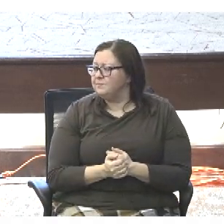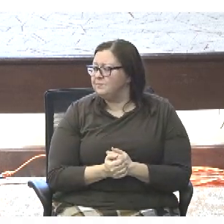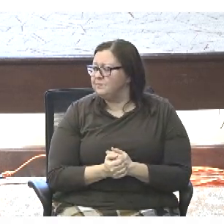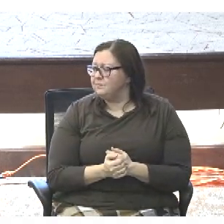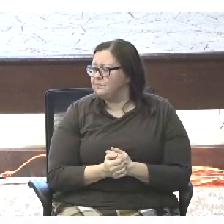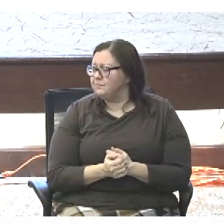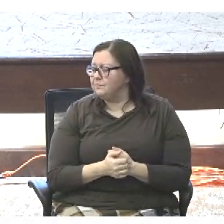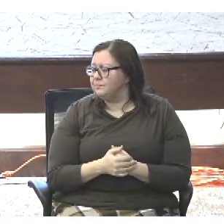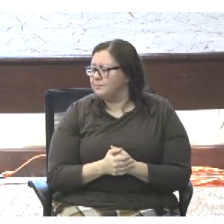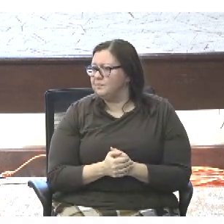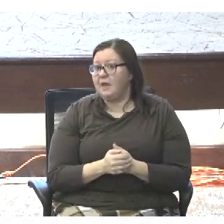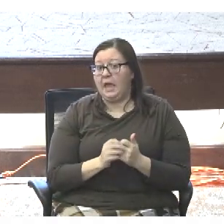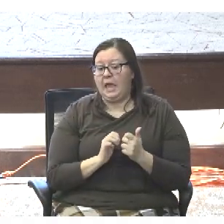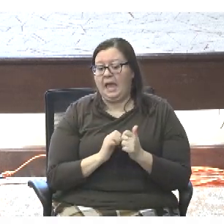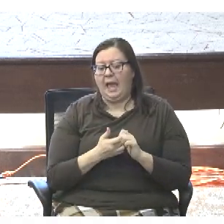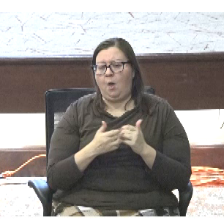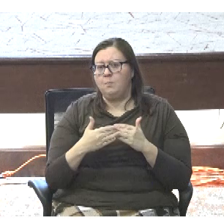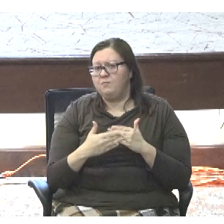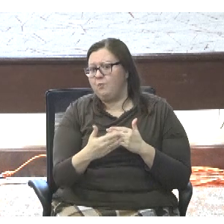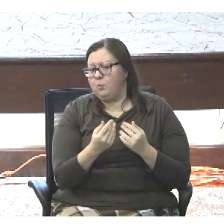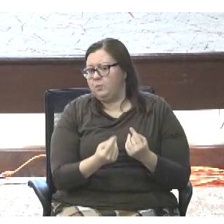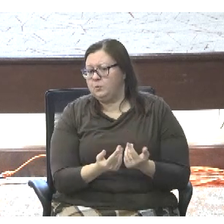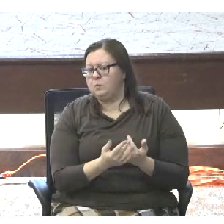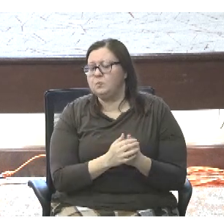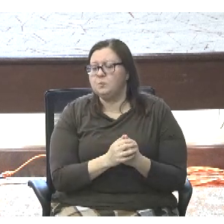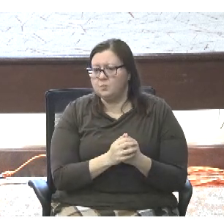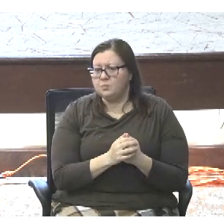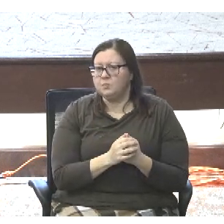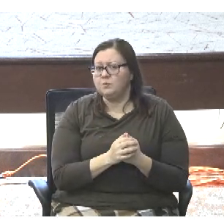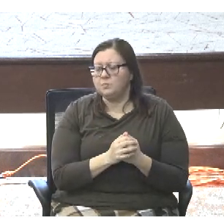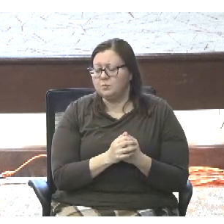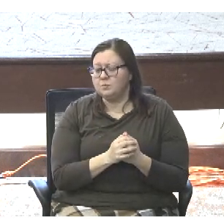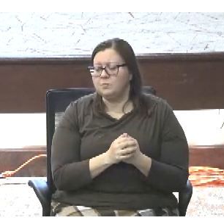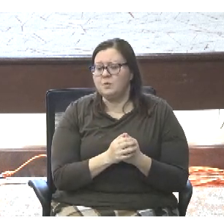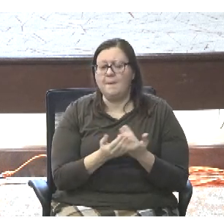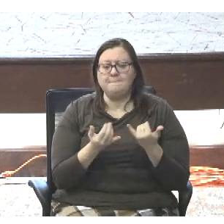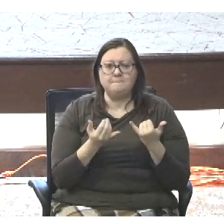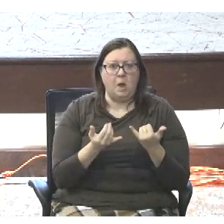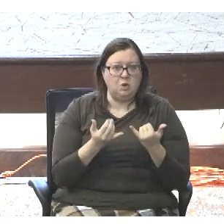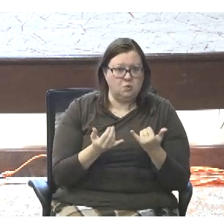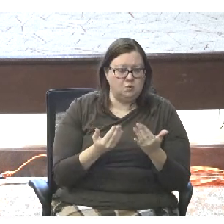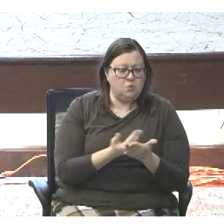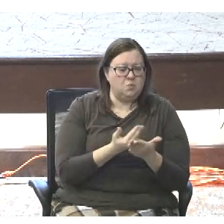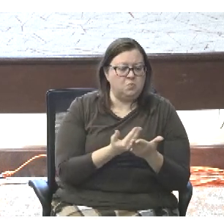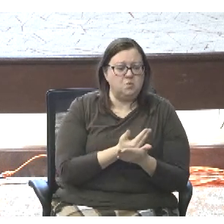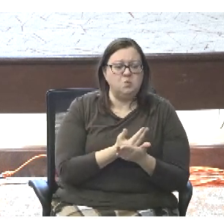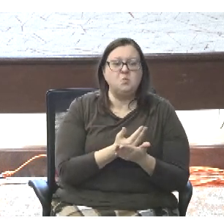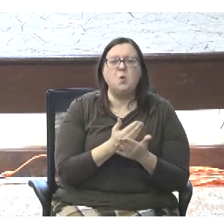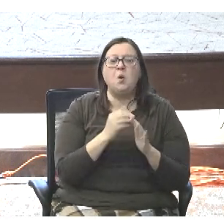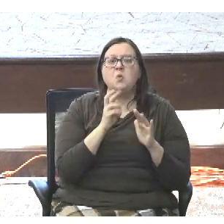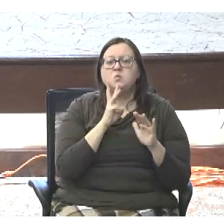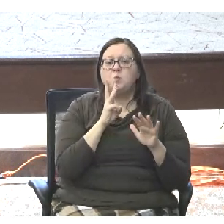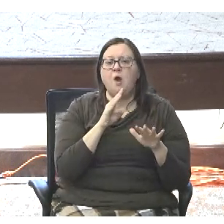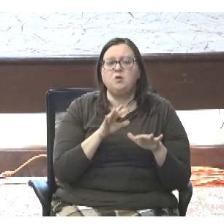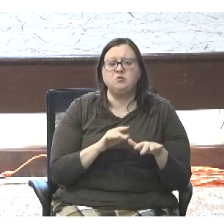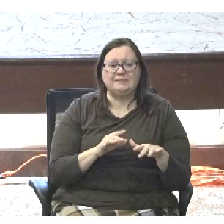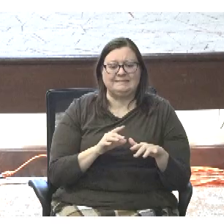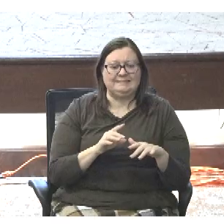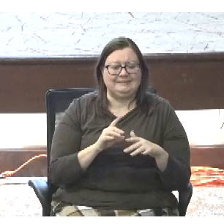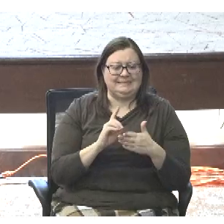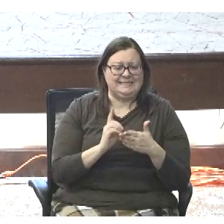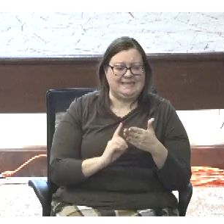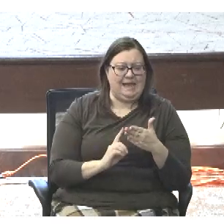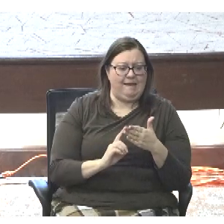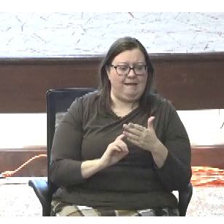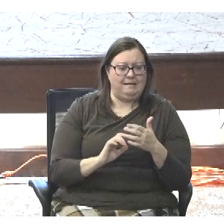Okay, so how do we move forward in implementing modern, updated stormwater design and get the buy-in of the